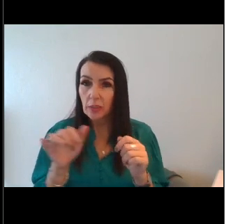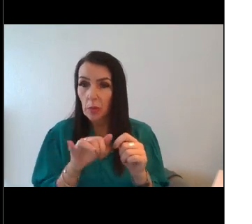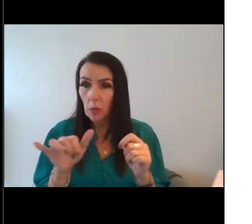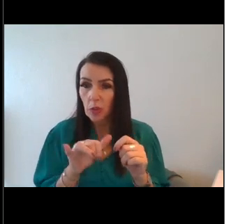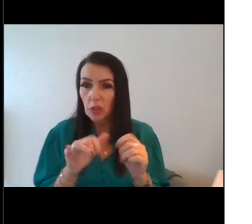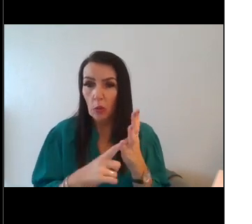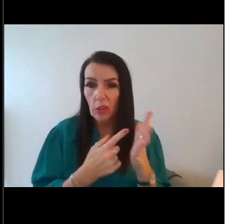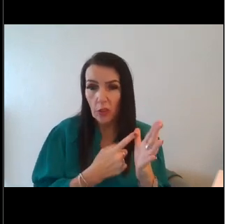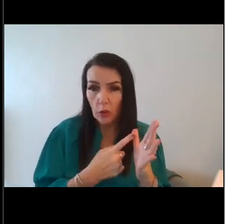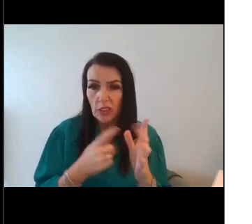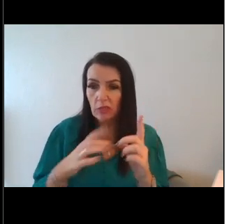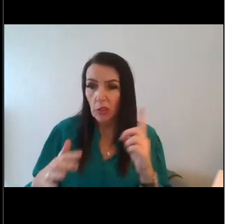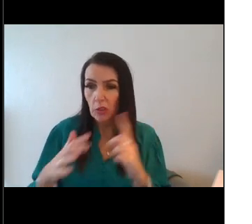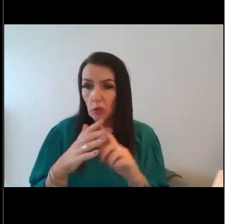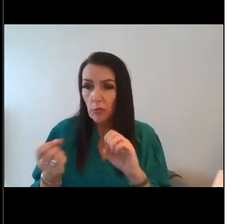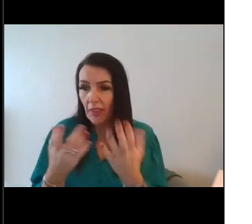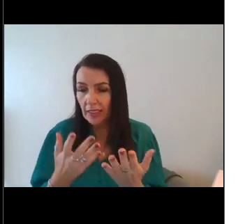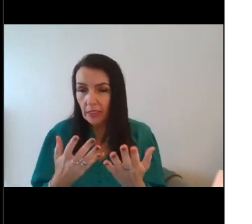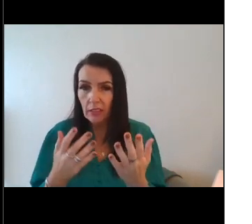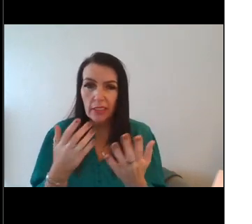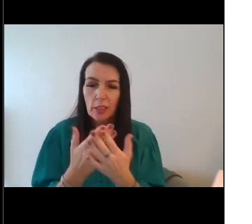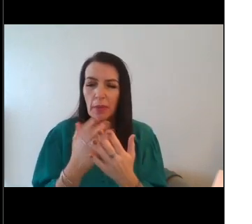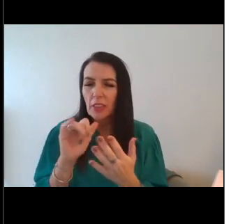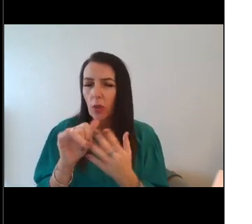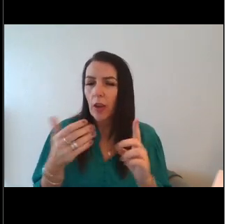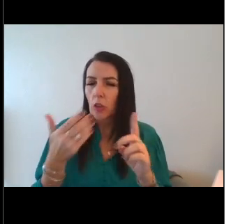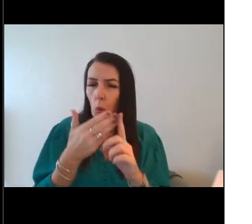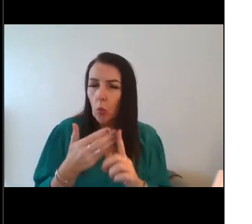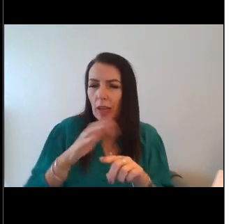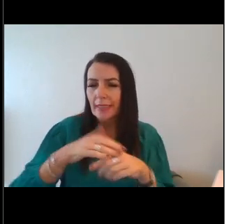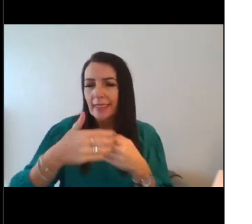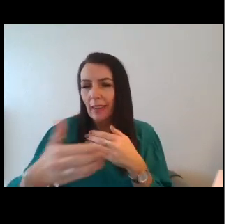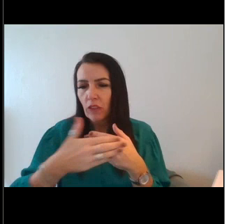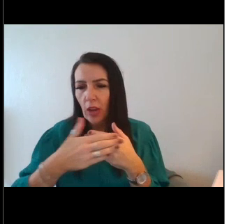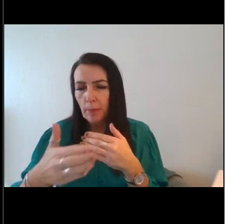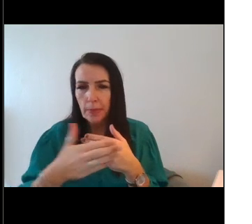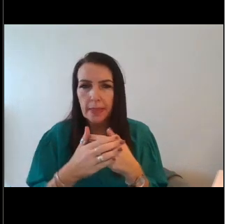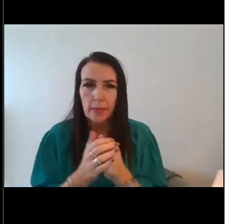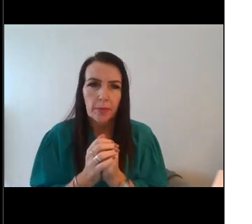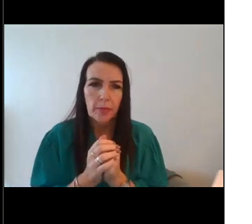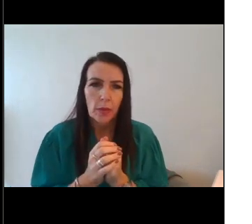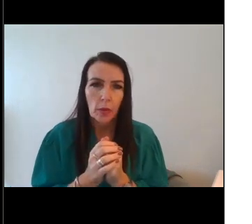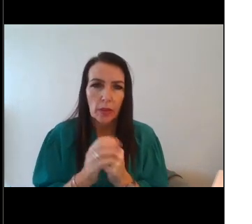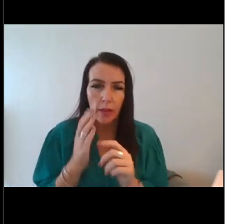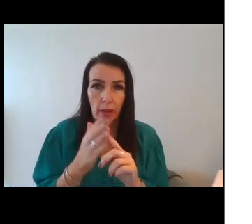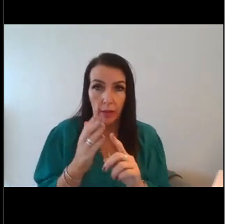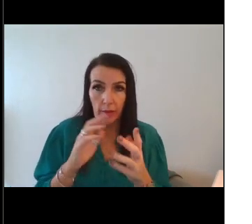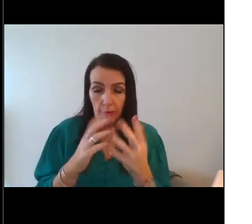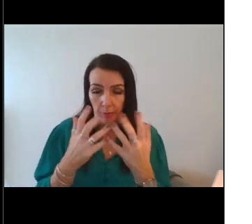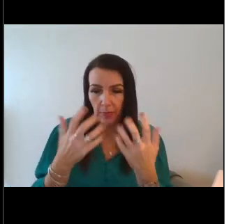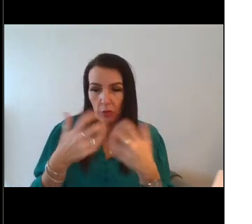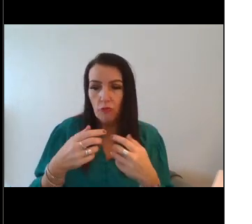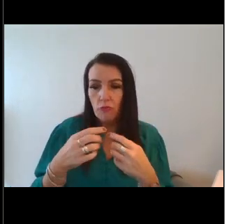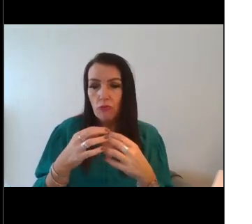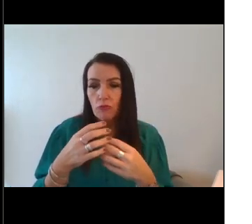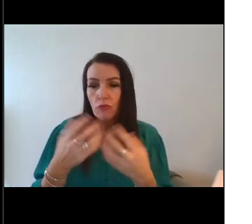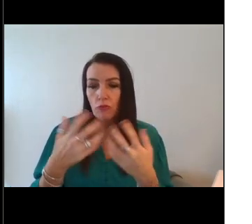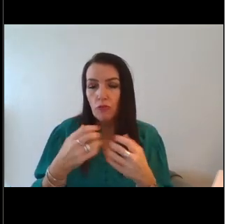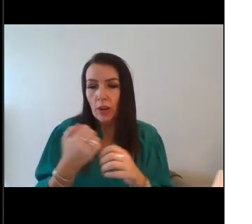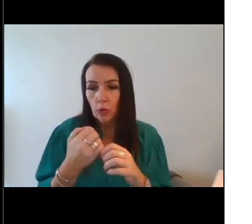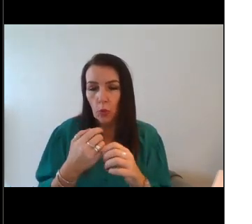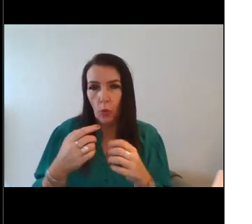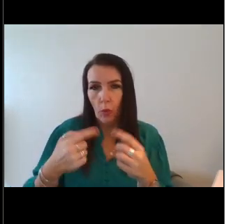we're working with, depending on their goals and timeframes. In the case of WICA, we defined the plan as a retrofit pipeline, which would feature a hit list of